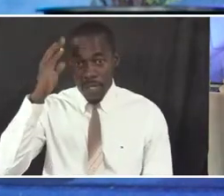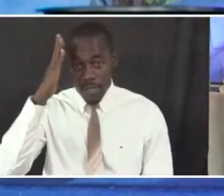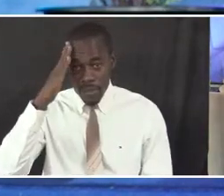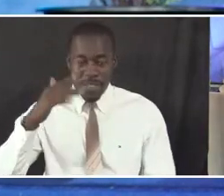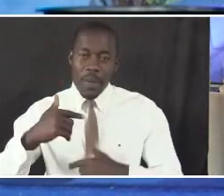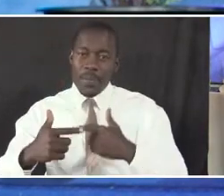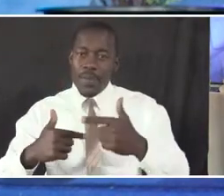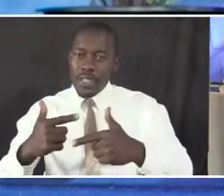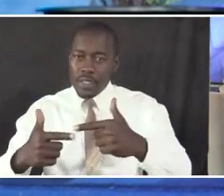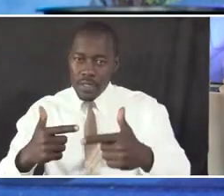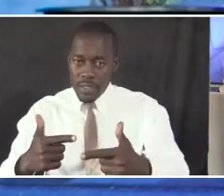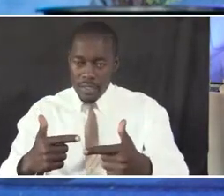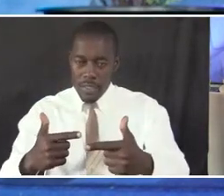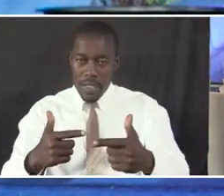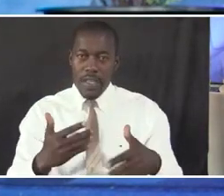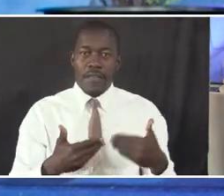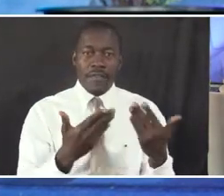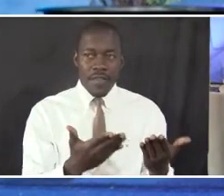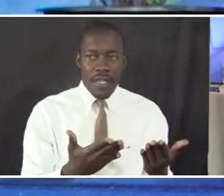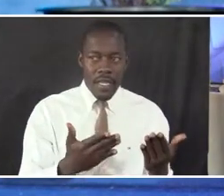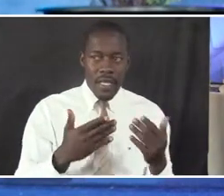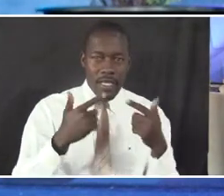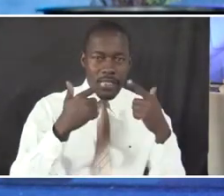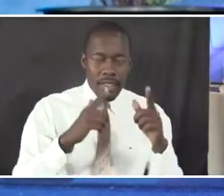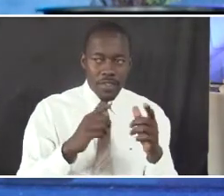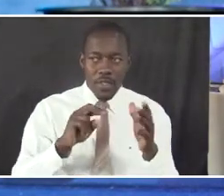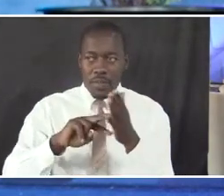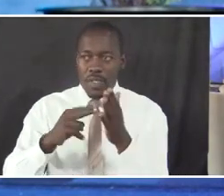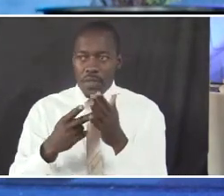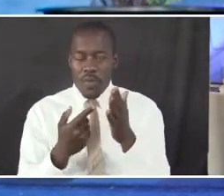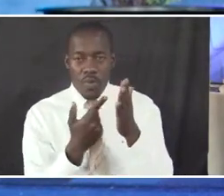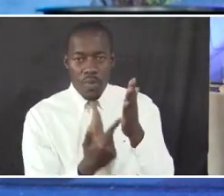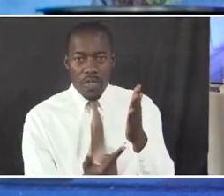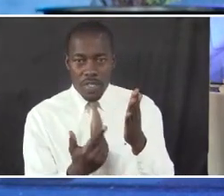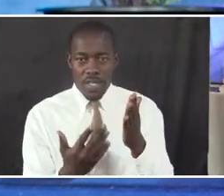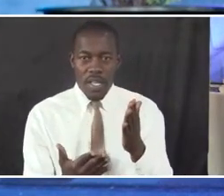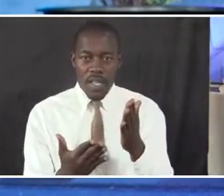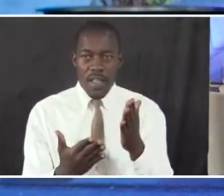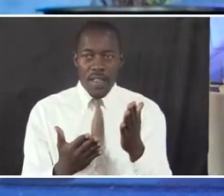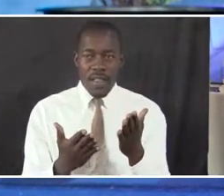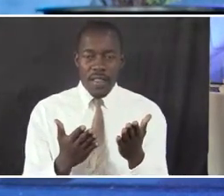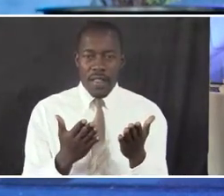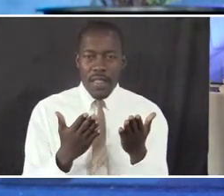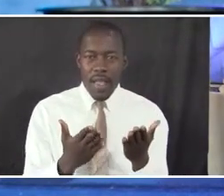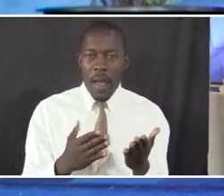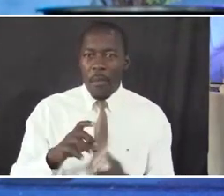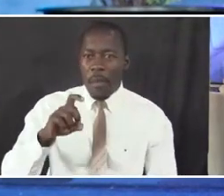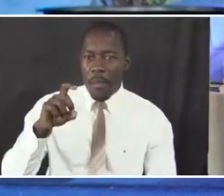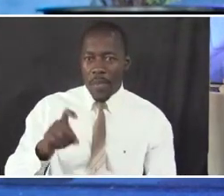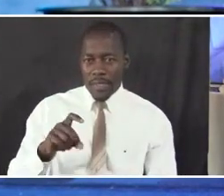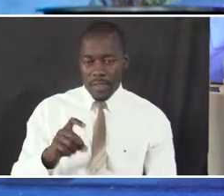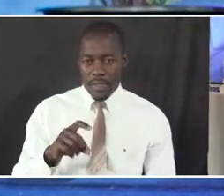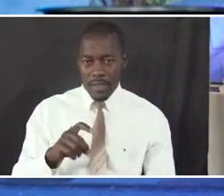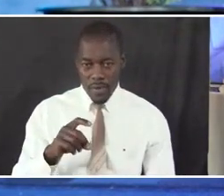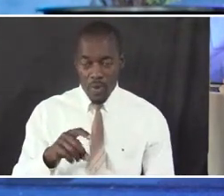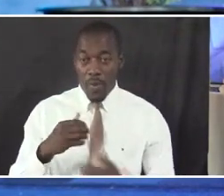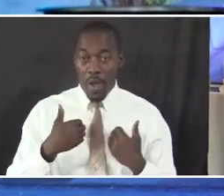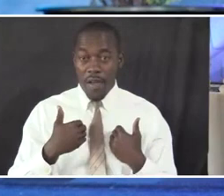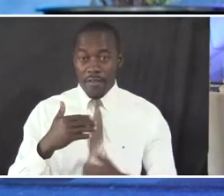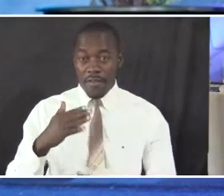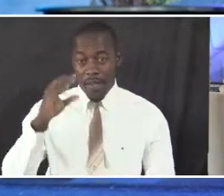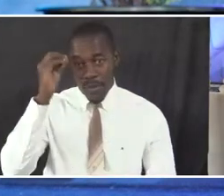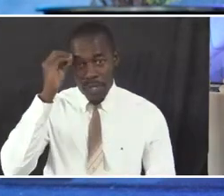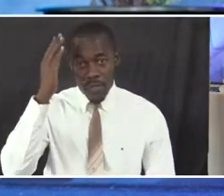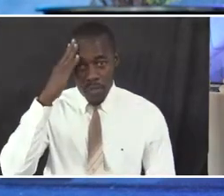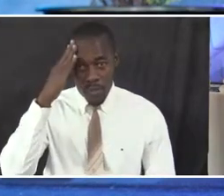systematic instruction, then it must mean that there is an education that has a